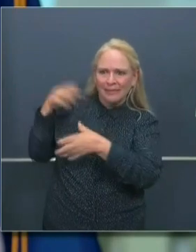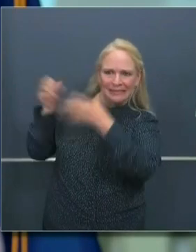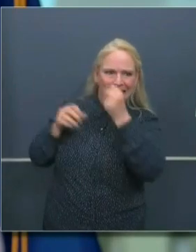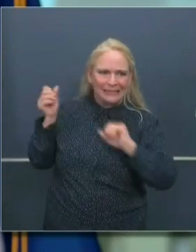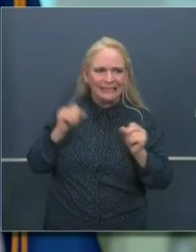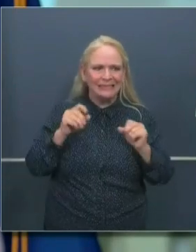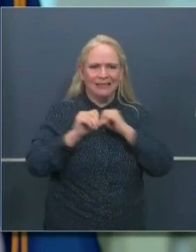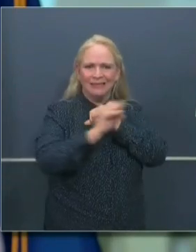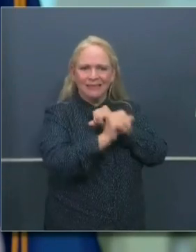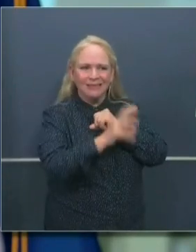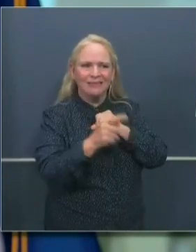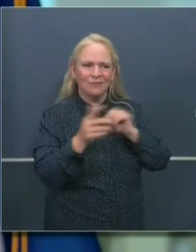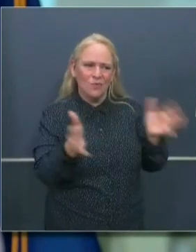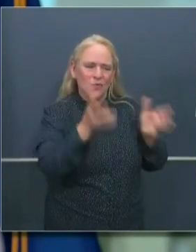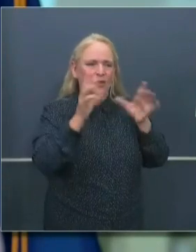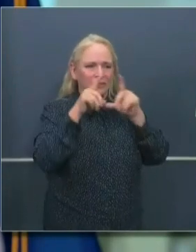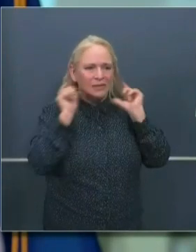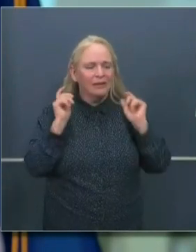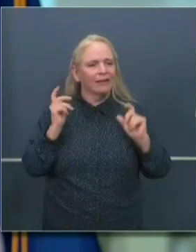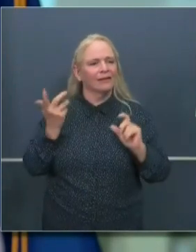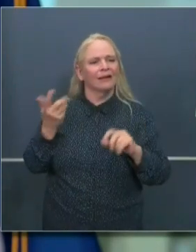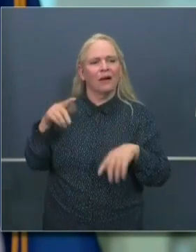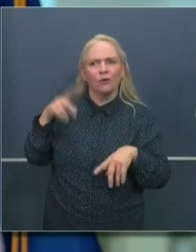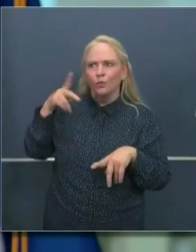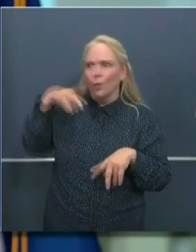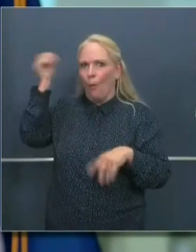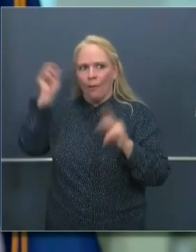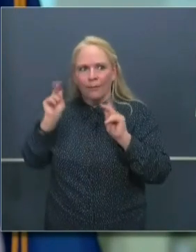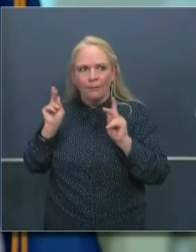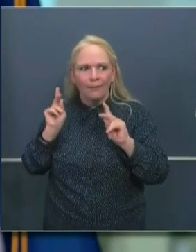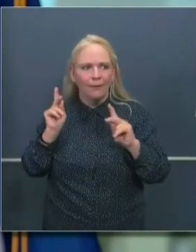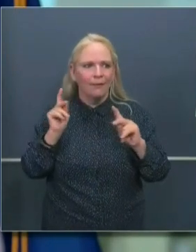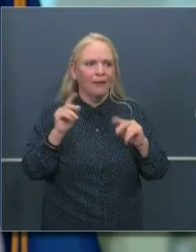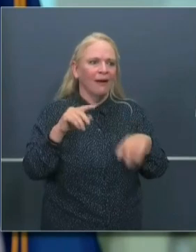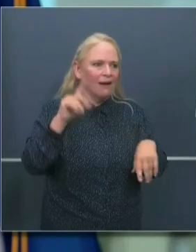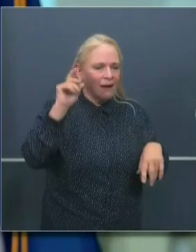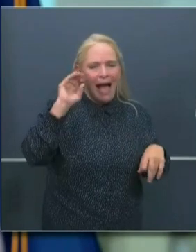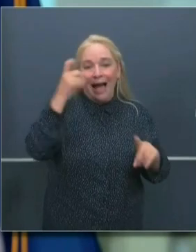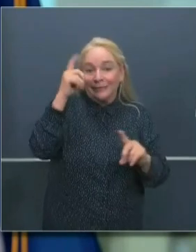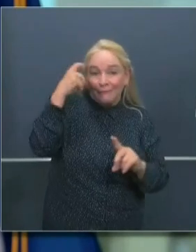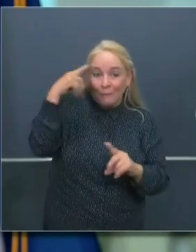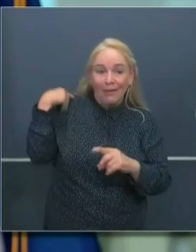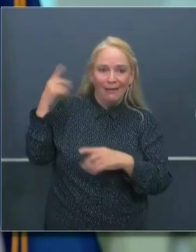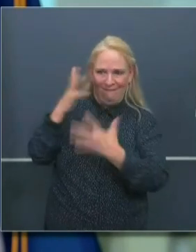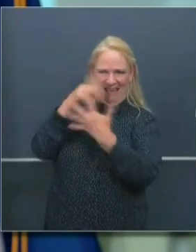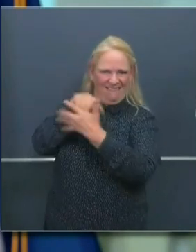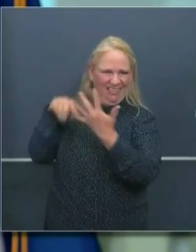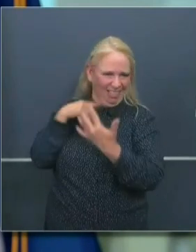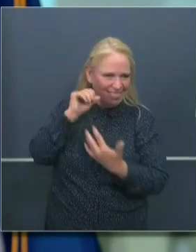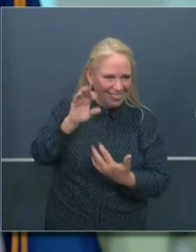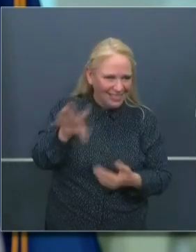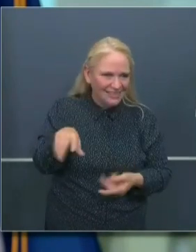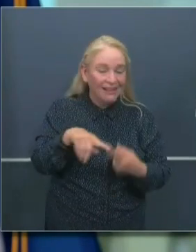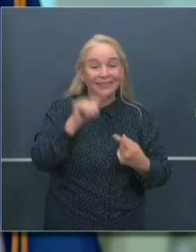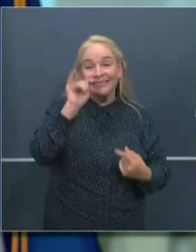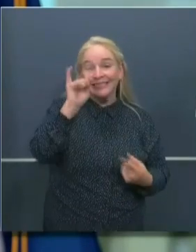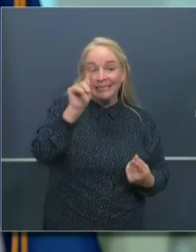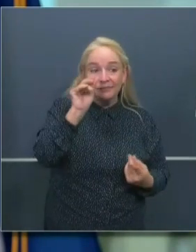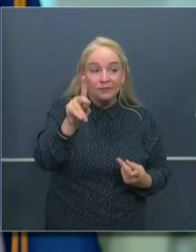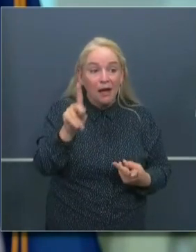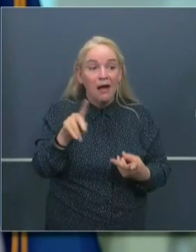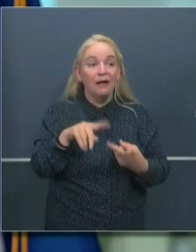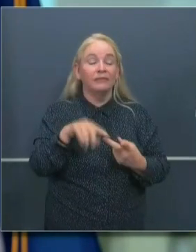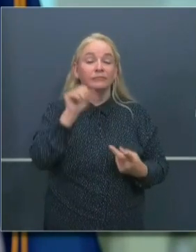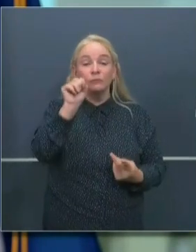a younger cohort, not just an older cohort, more traditional broadcasts, at the same time going on to TikTok and going on to some of these social